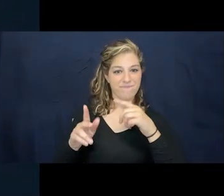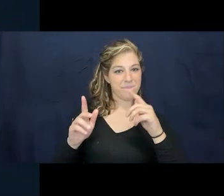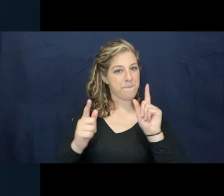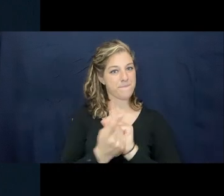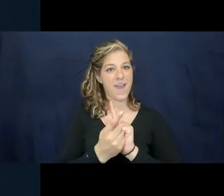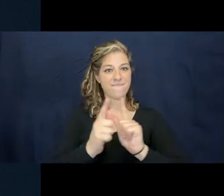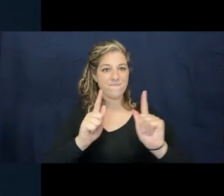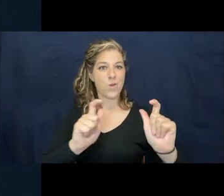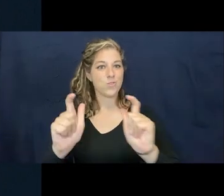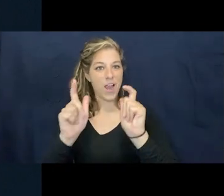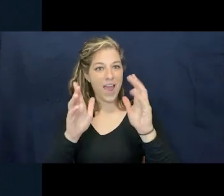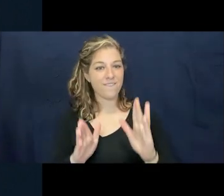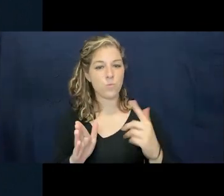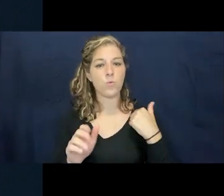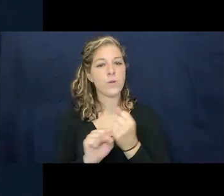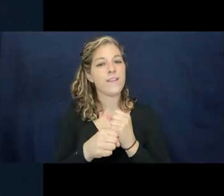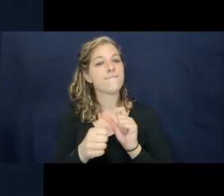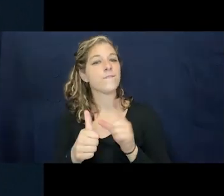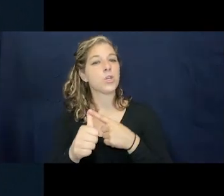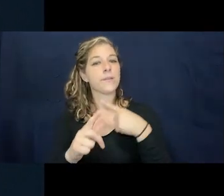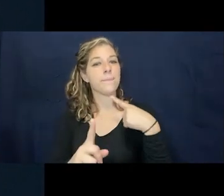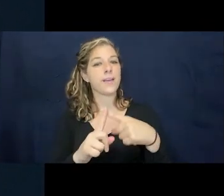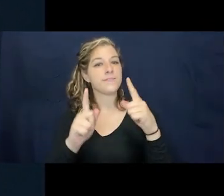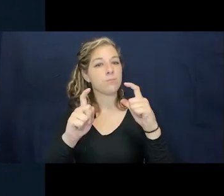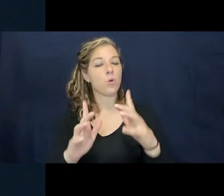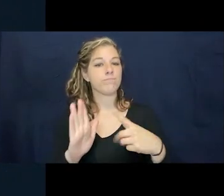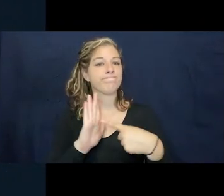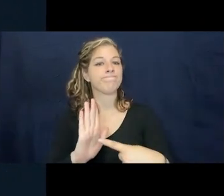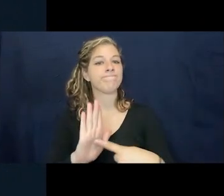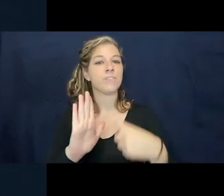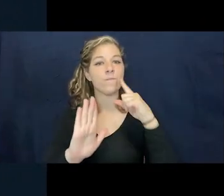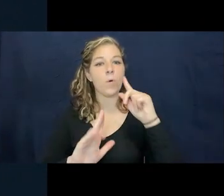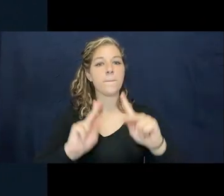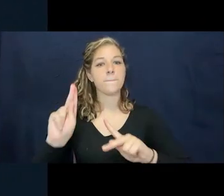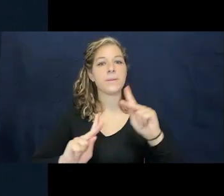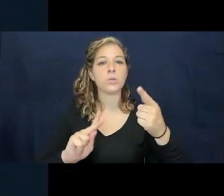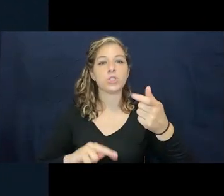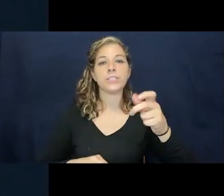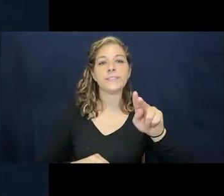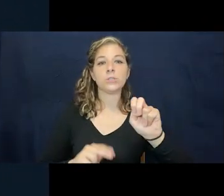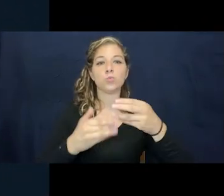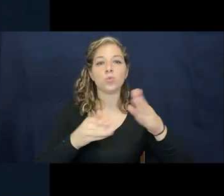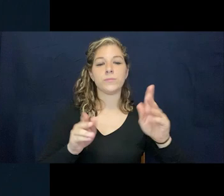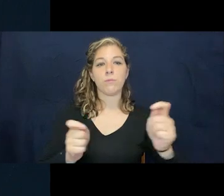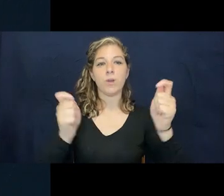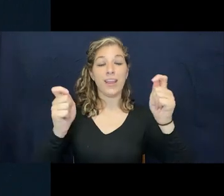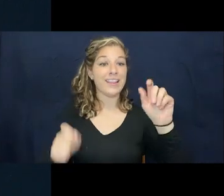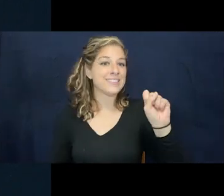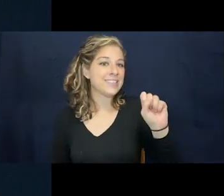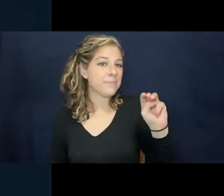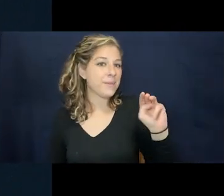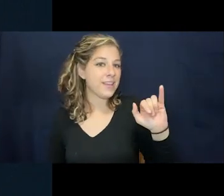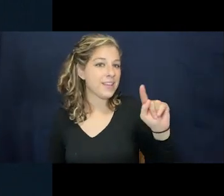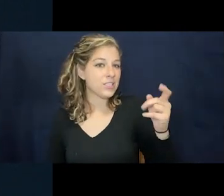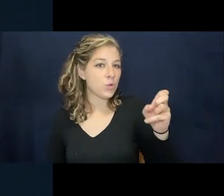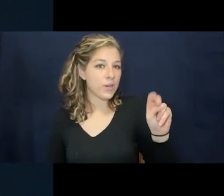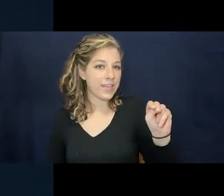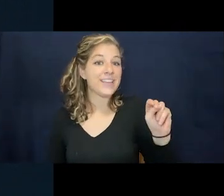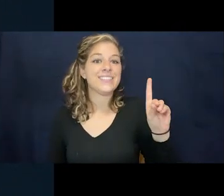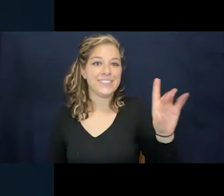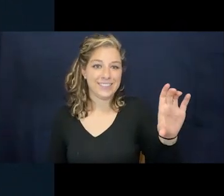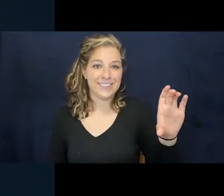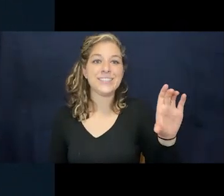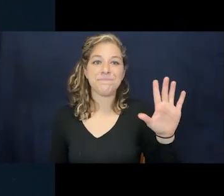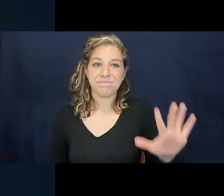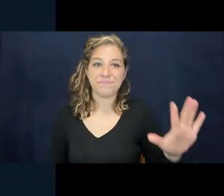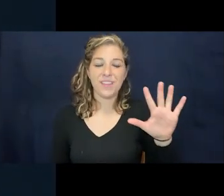person with Marfan syndrome I ever met and photographed. We were creating the first positive exposure exhibition for the People's Genome Celebration